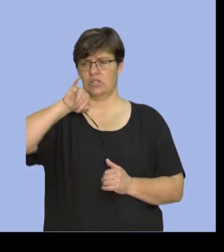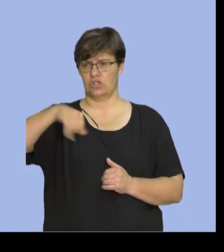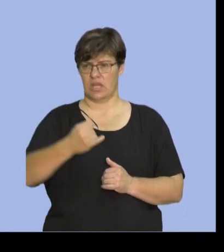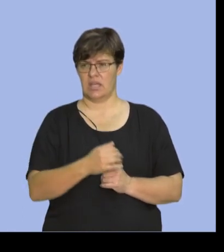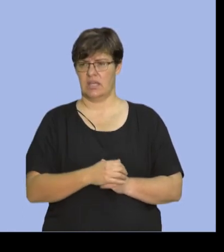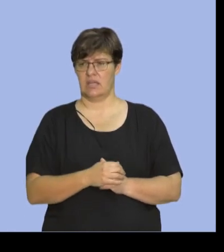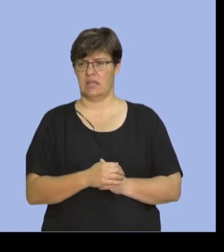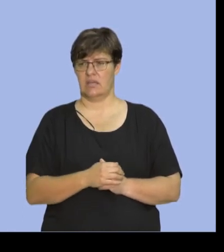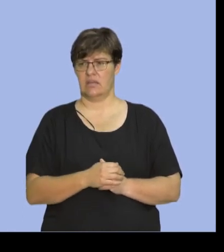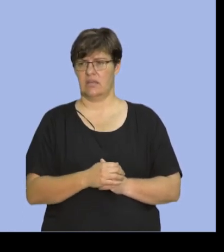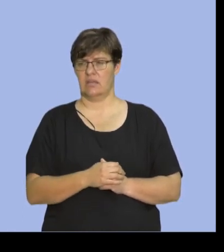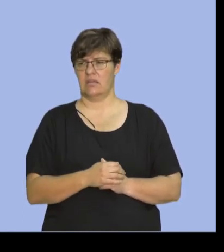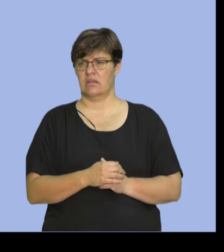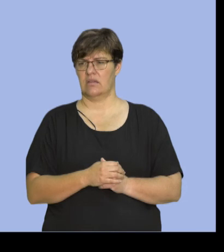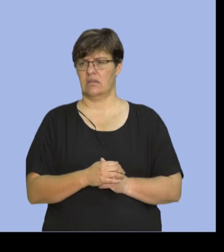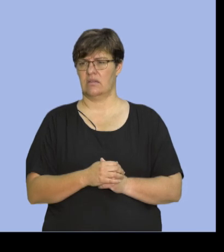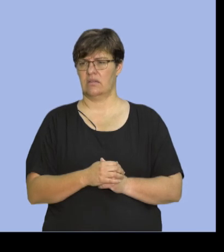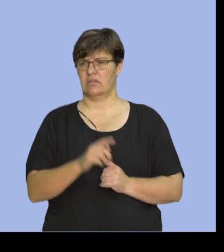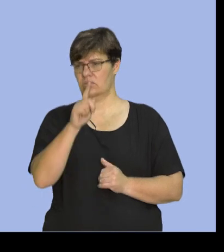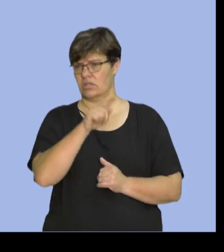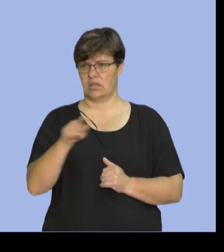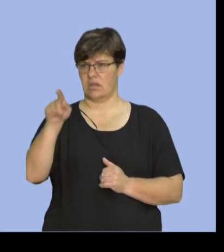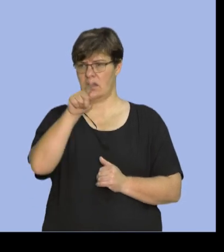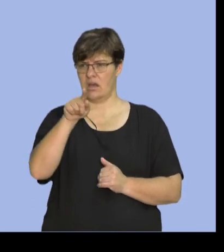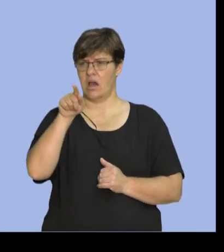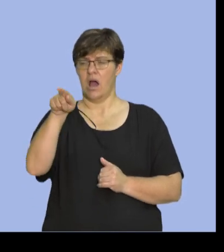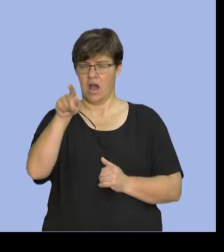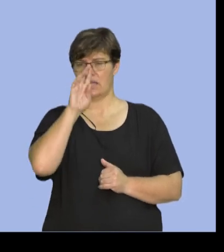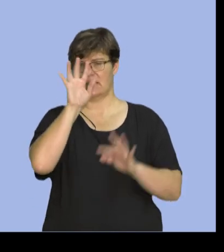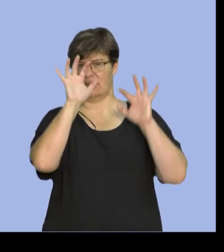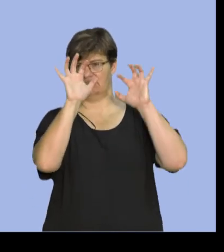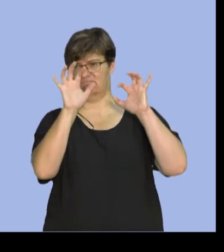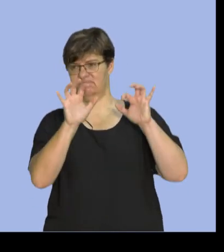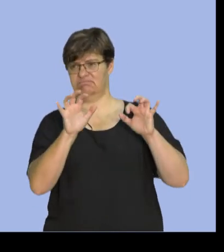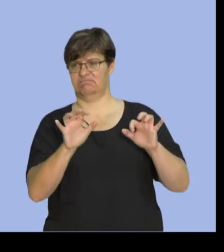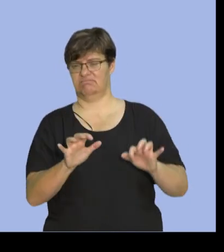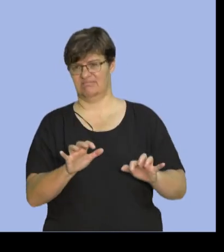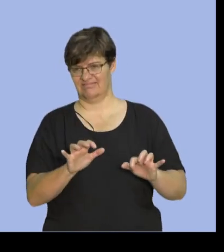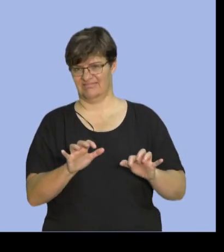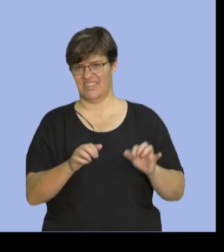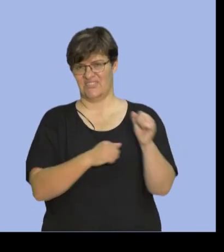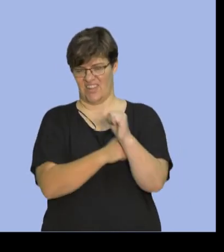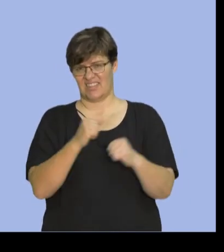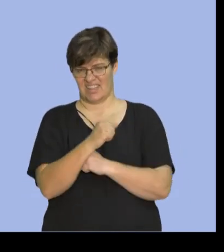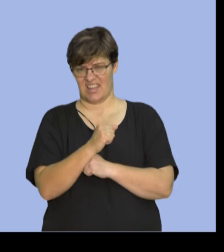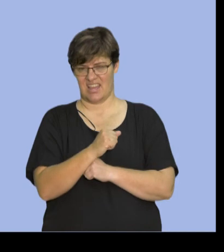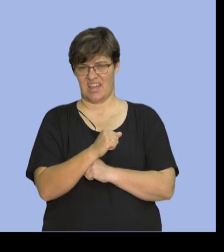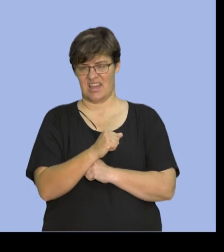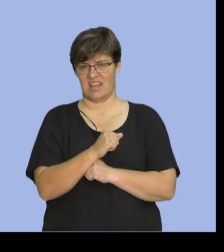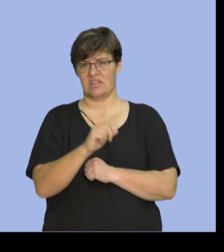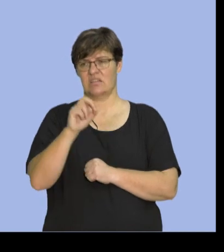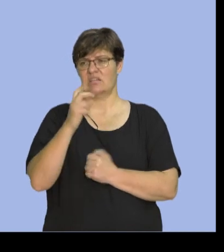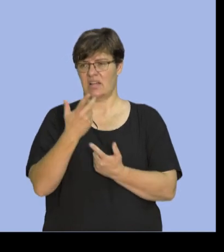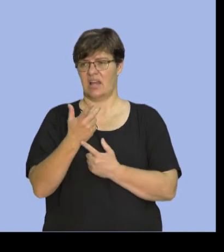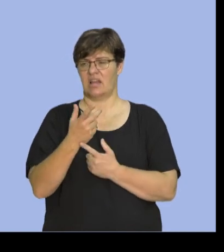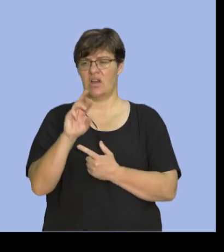back to J, J is here, and J points to this structure, which is the endoplasmic reticulum.